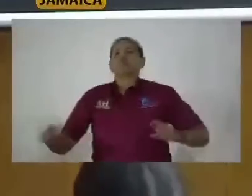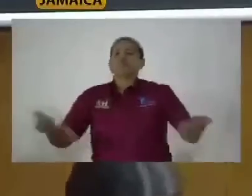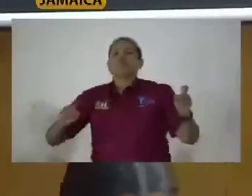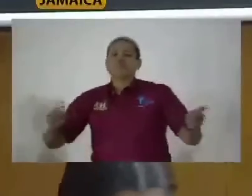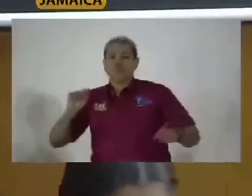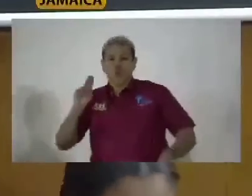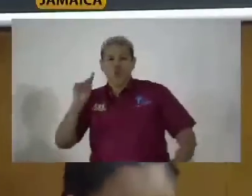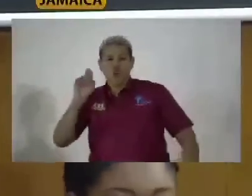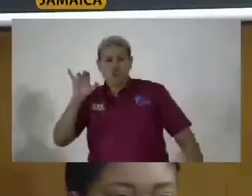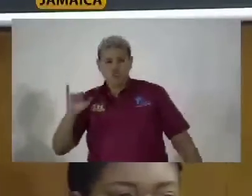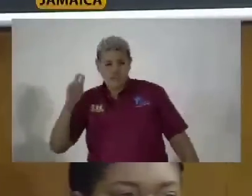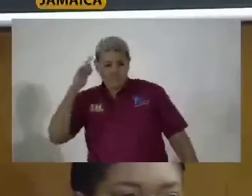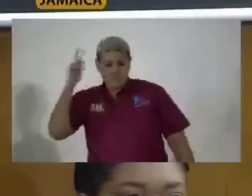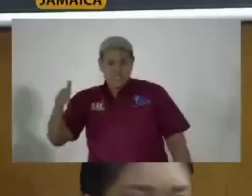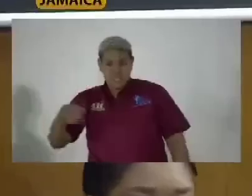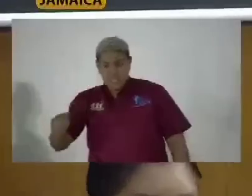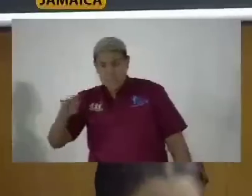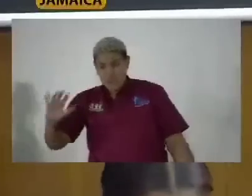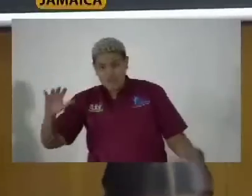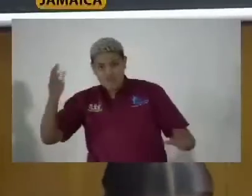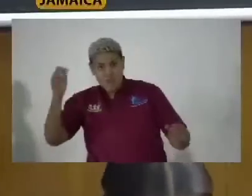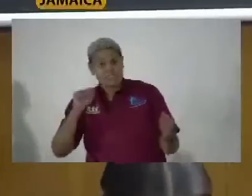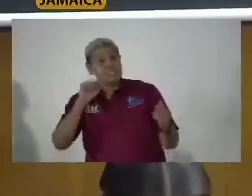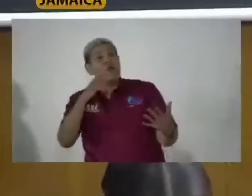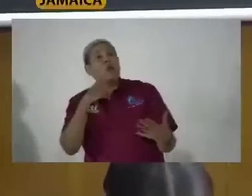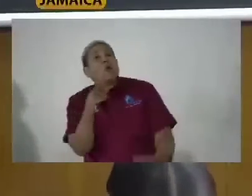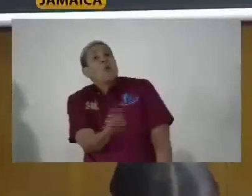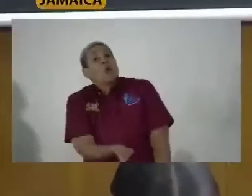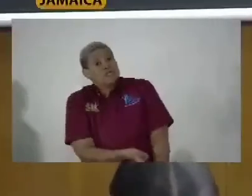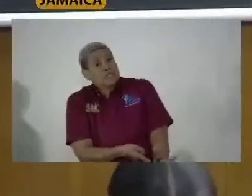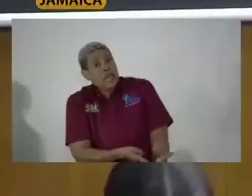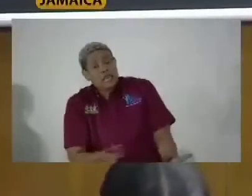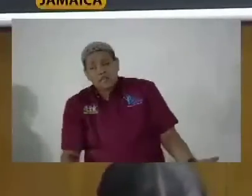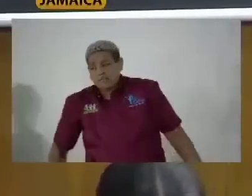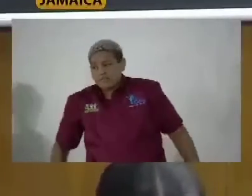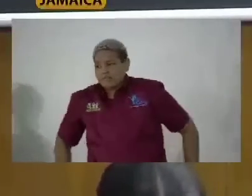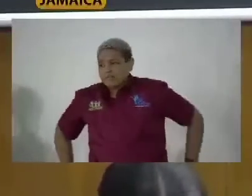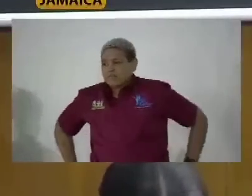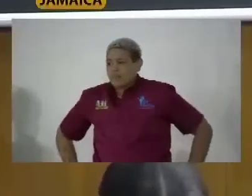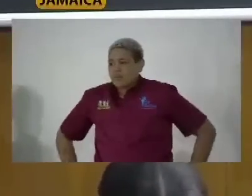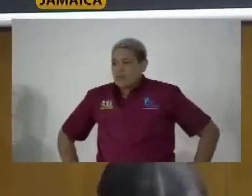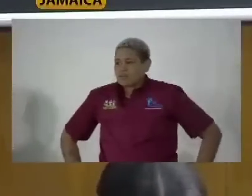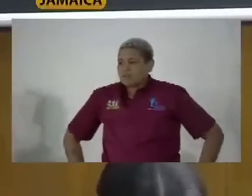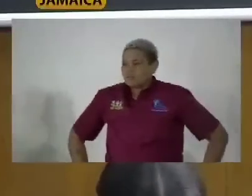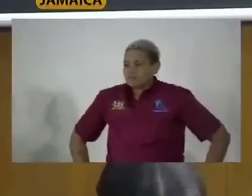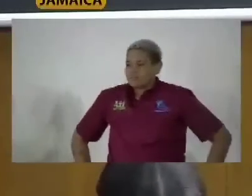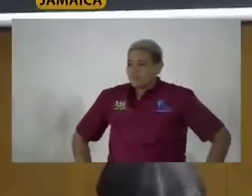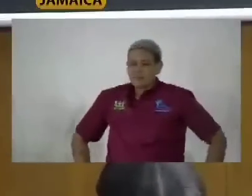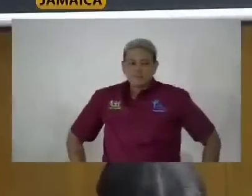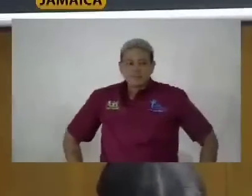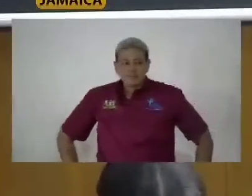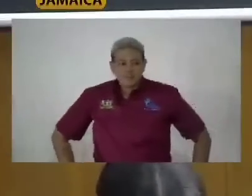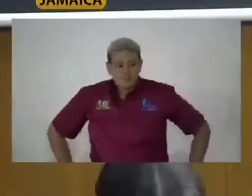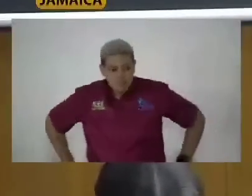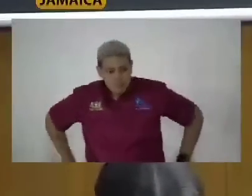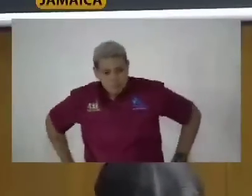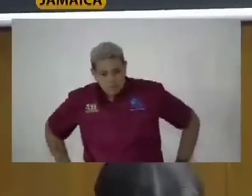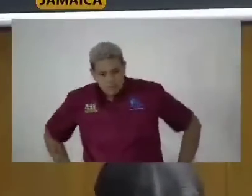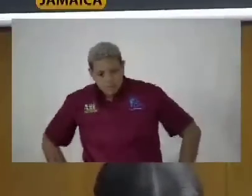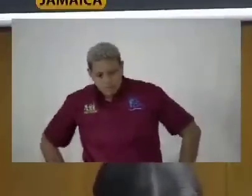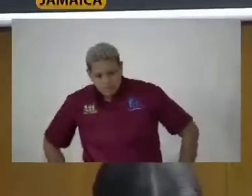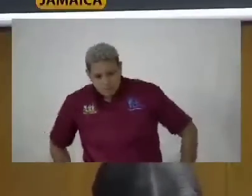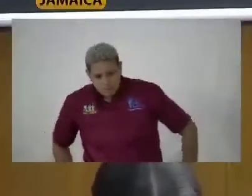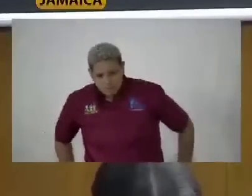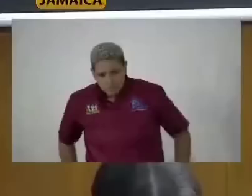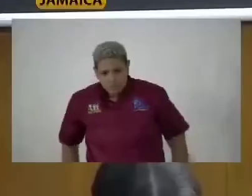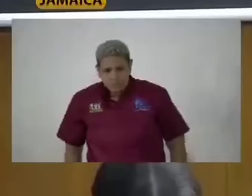have a crisis being faced. I said they can control the crisis. No, man, you're talking too much. The other thing